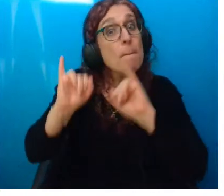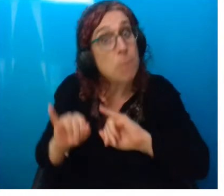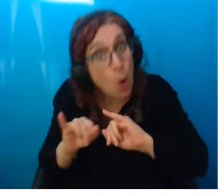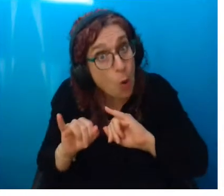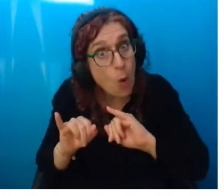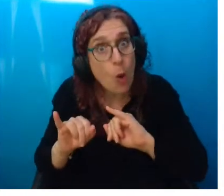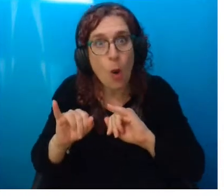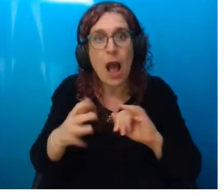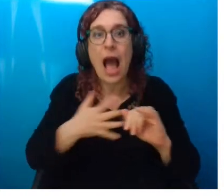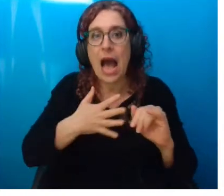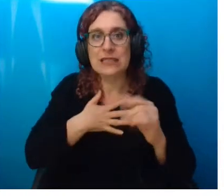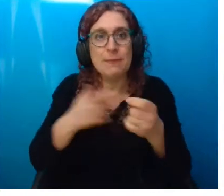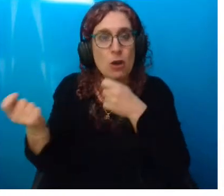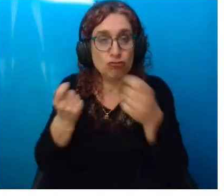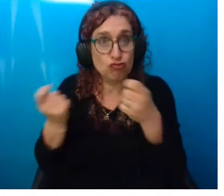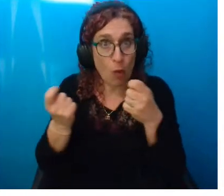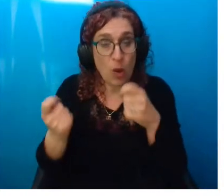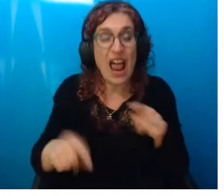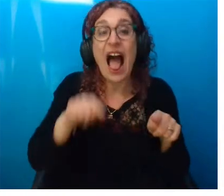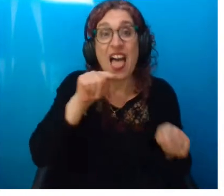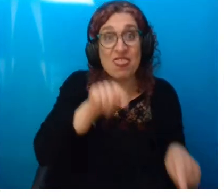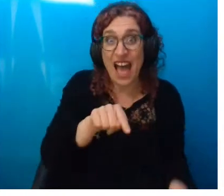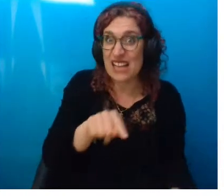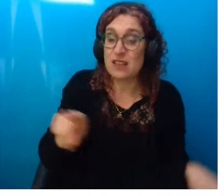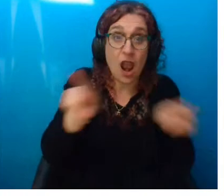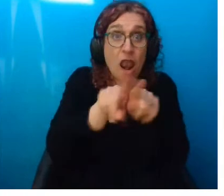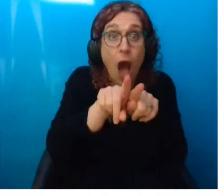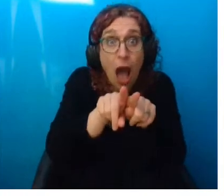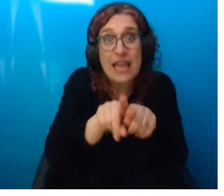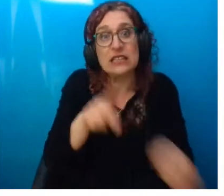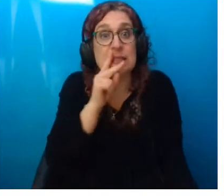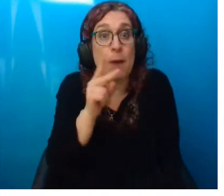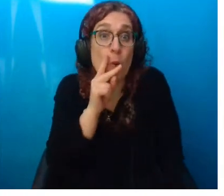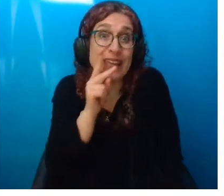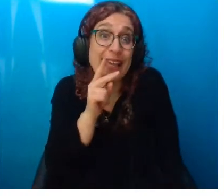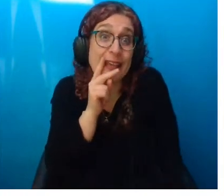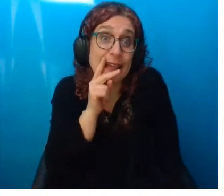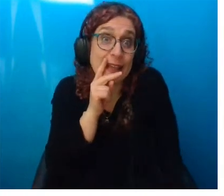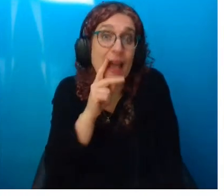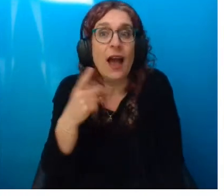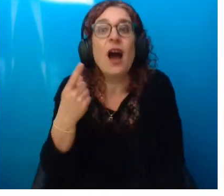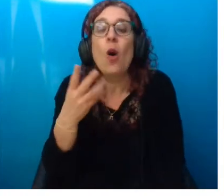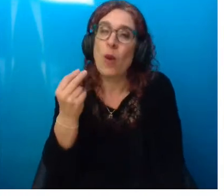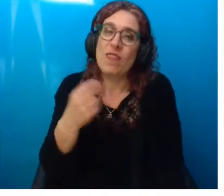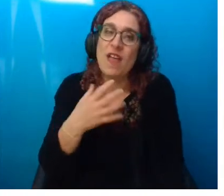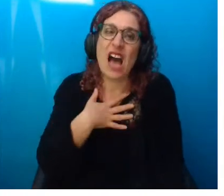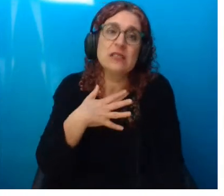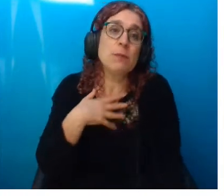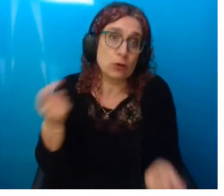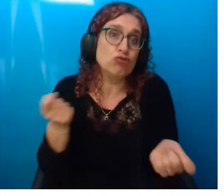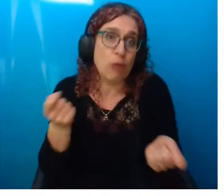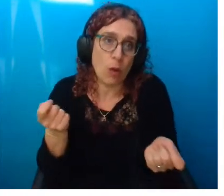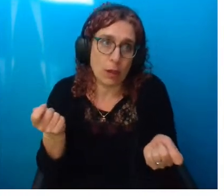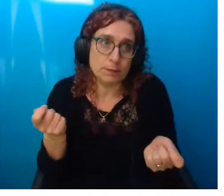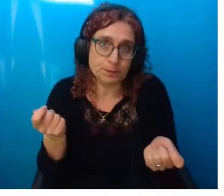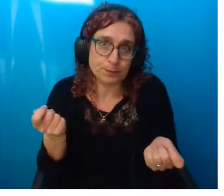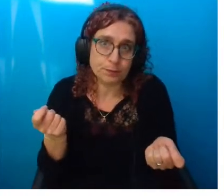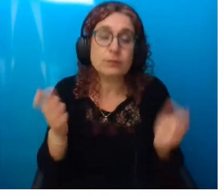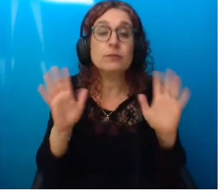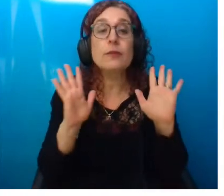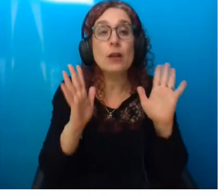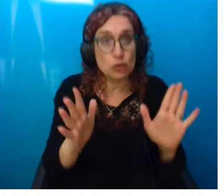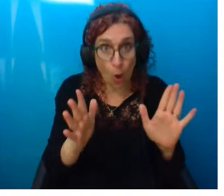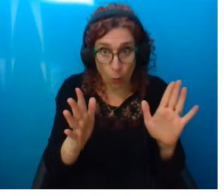that puts it on a par with cigarette smoking in terms of gaining asthma control. So the takeaway message here is